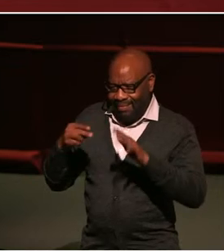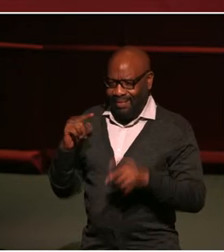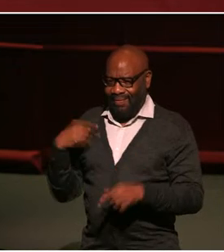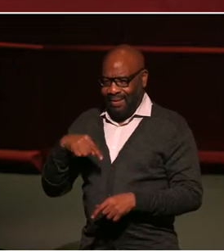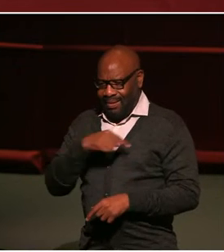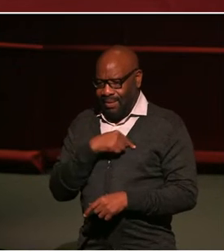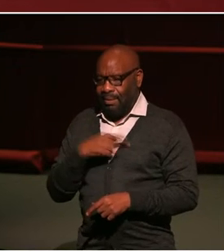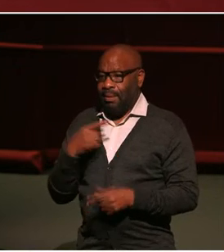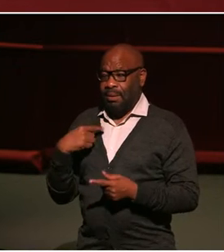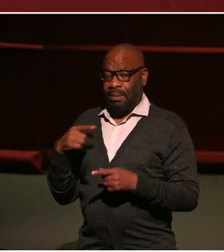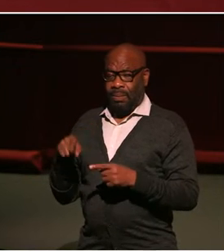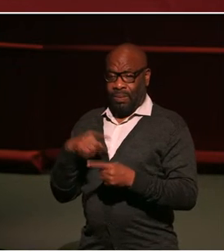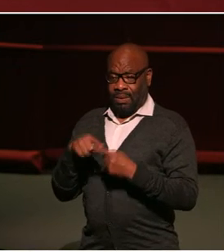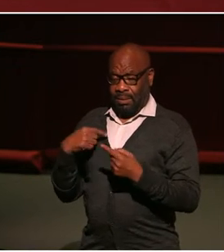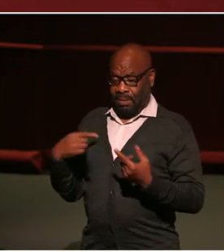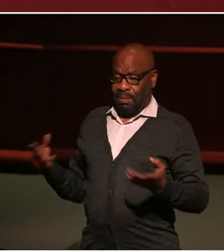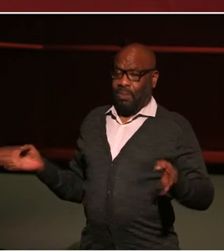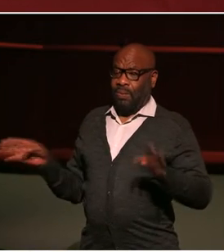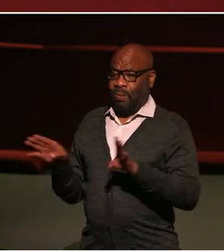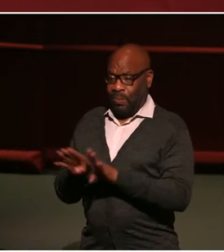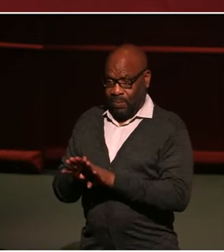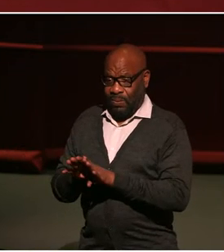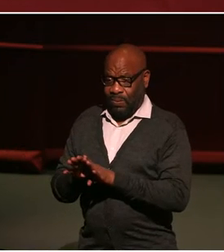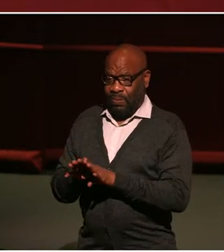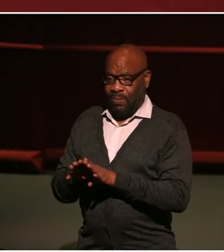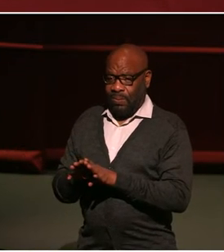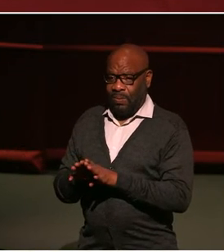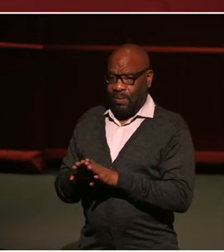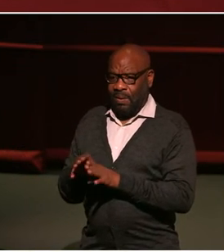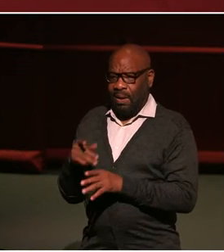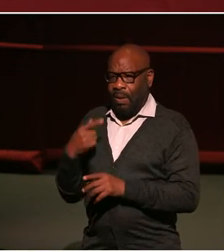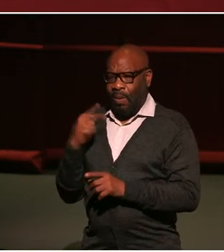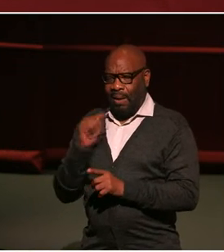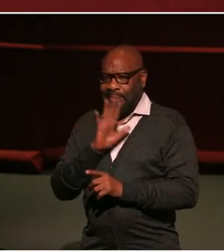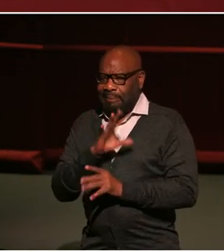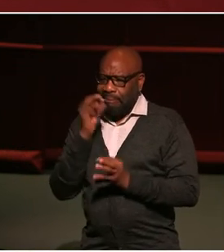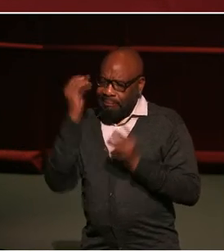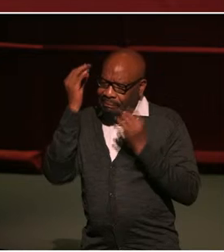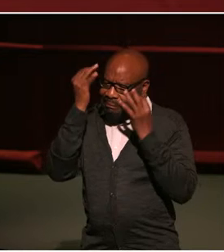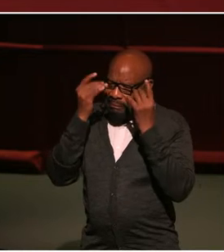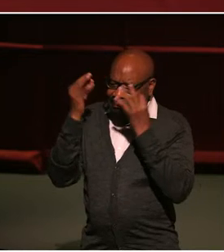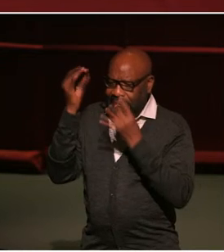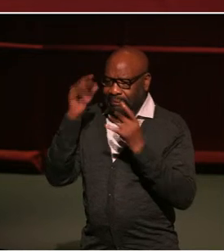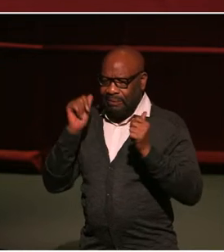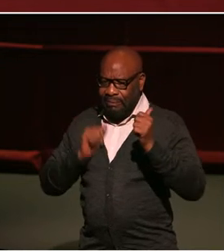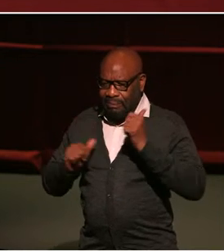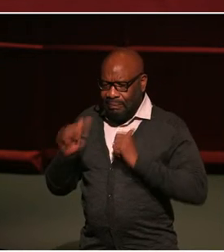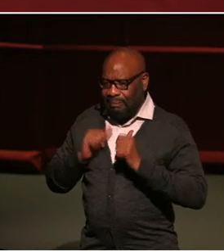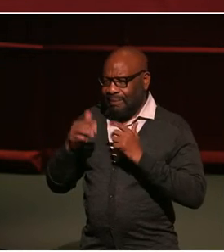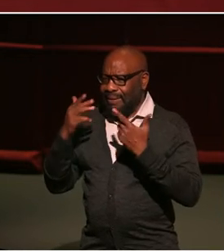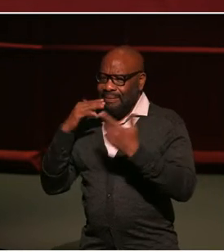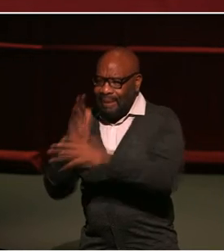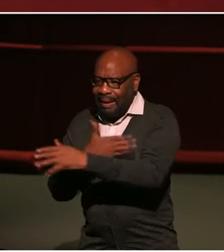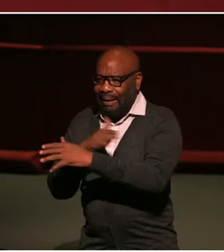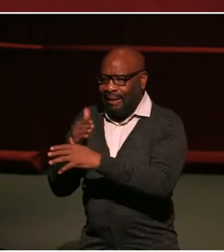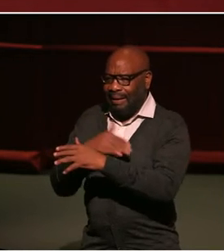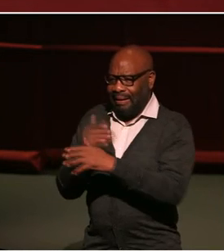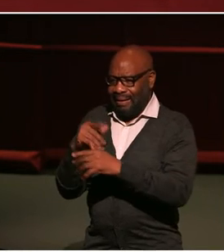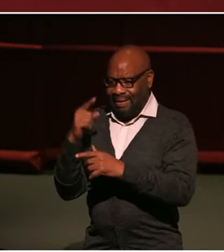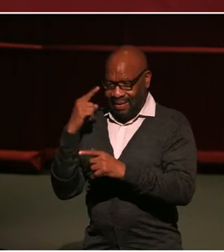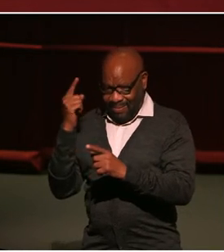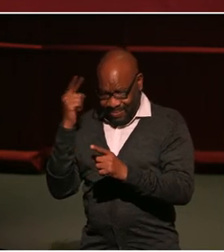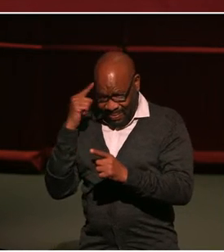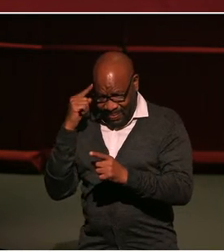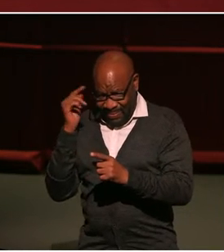your thoughts on the performances and the singing and everything that's happening tonight? Because I know you handpicked everybody